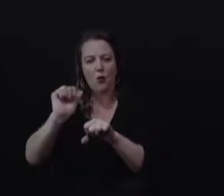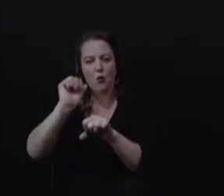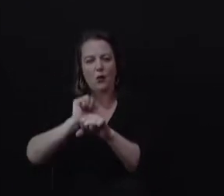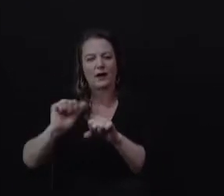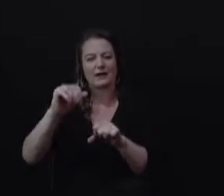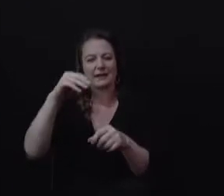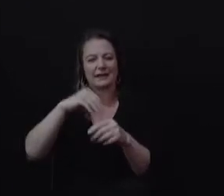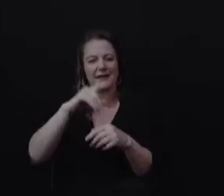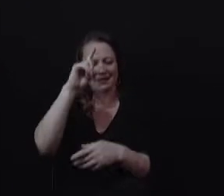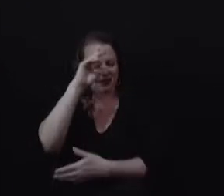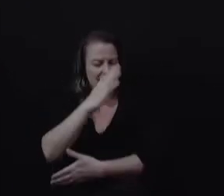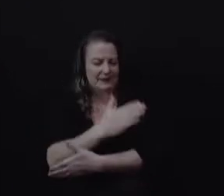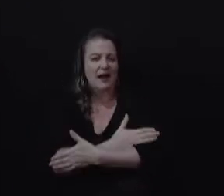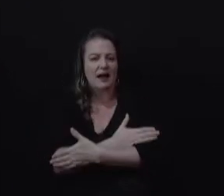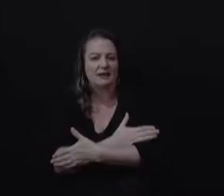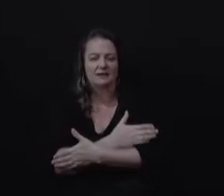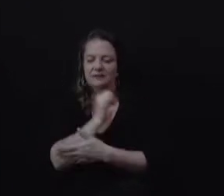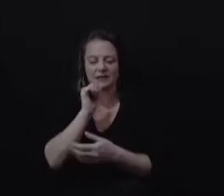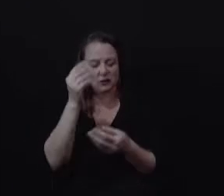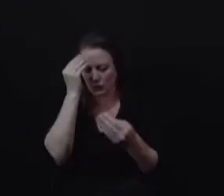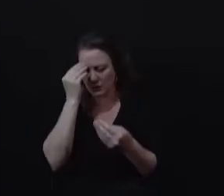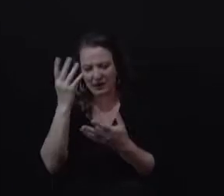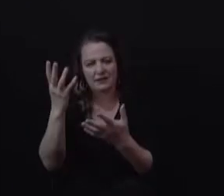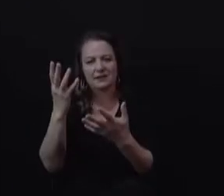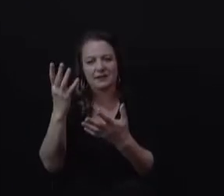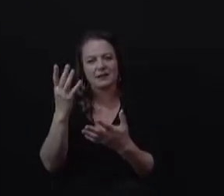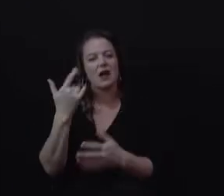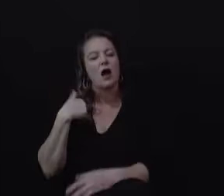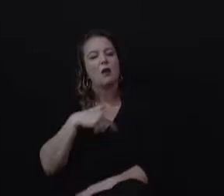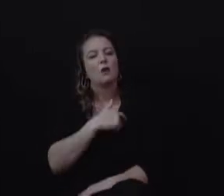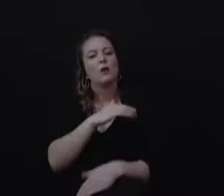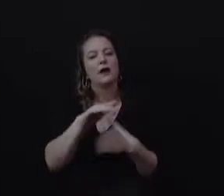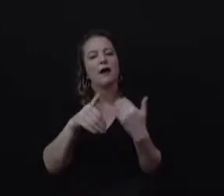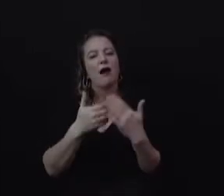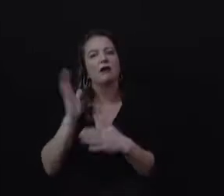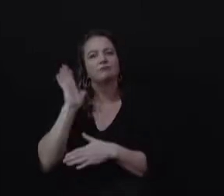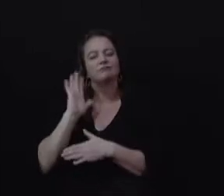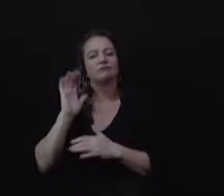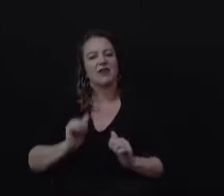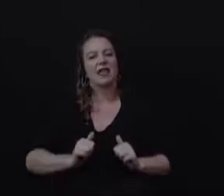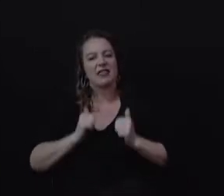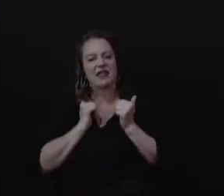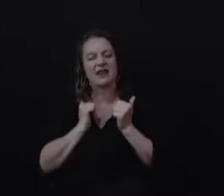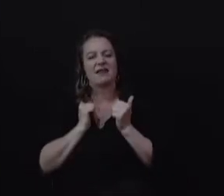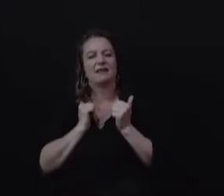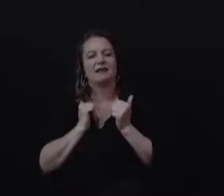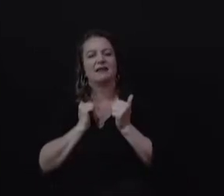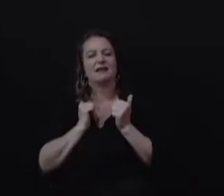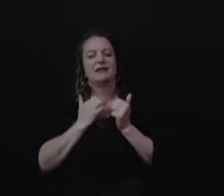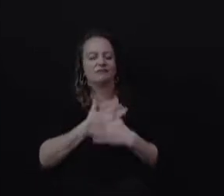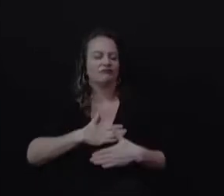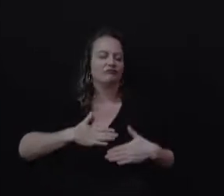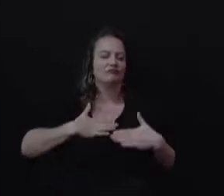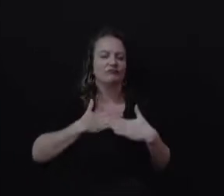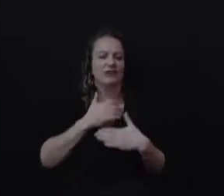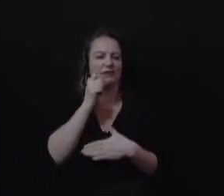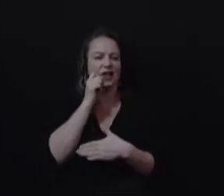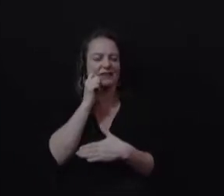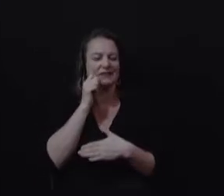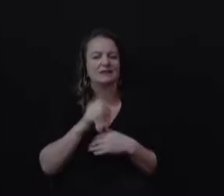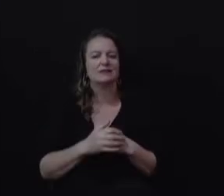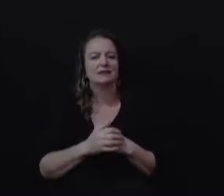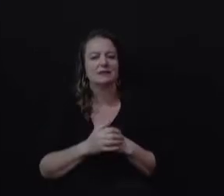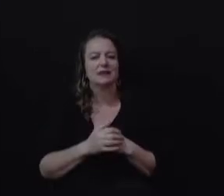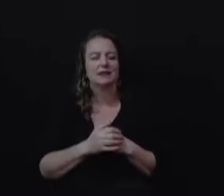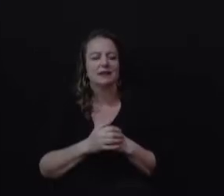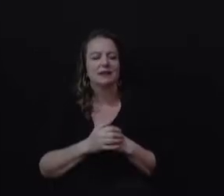of disobedience, among whom we all once lived in the passions of our flesh, carrying out